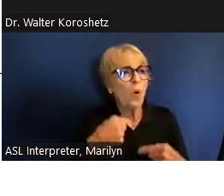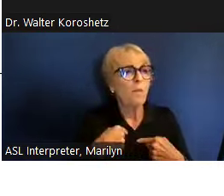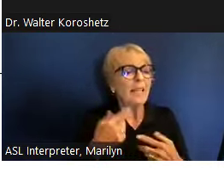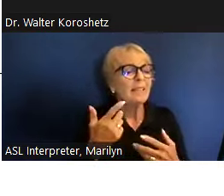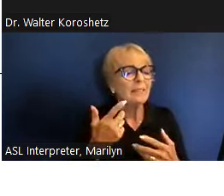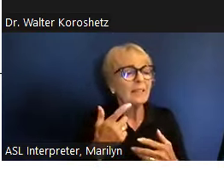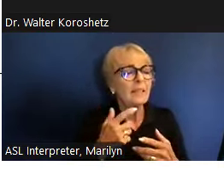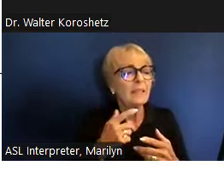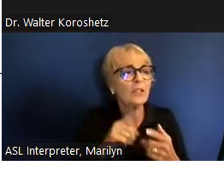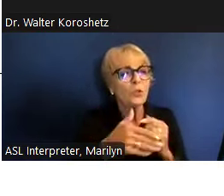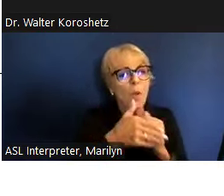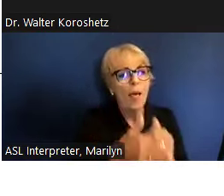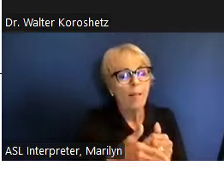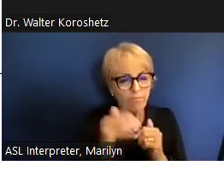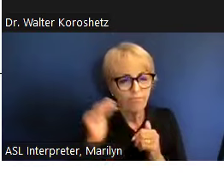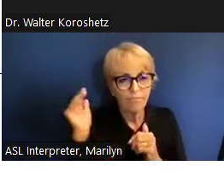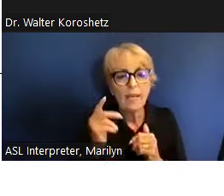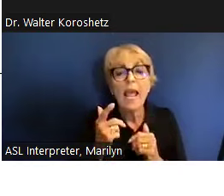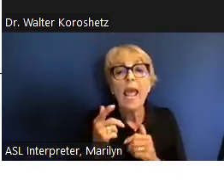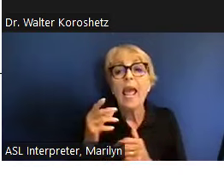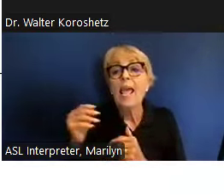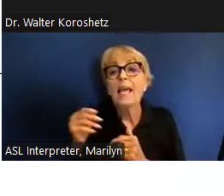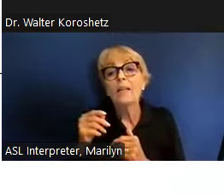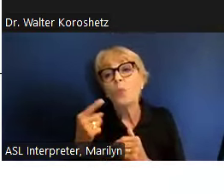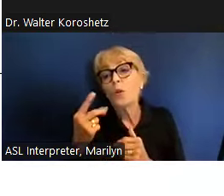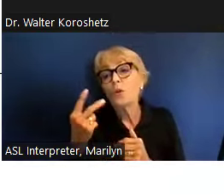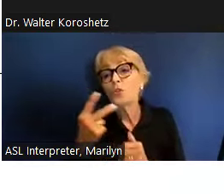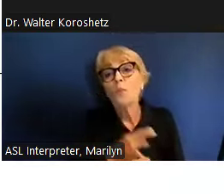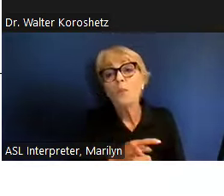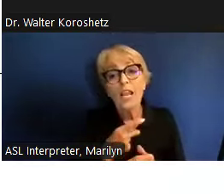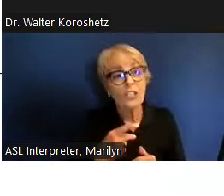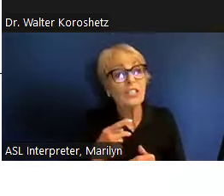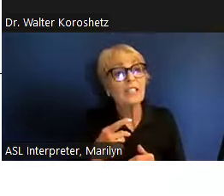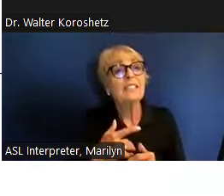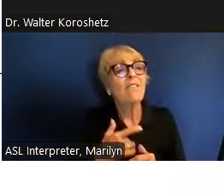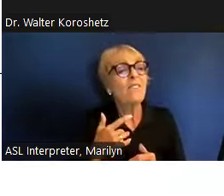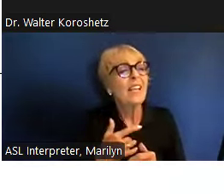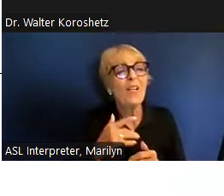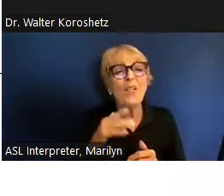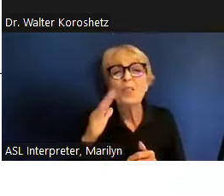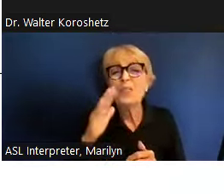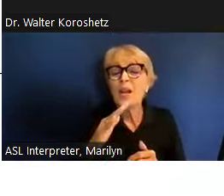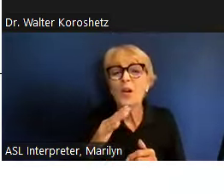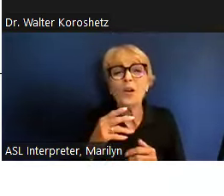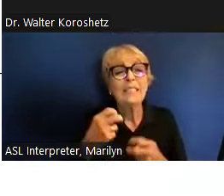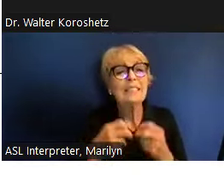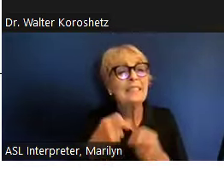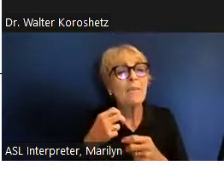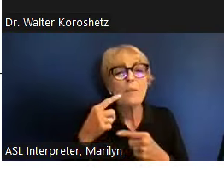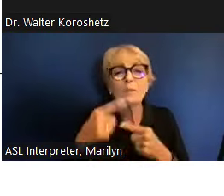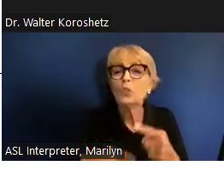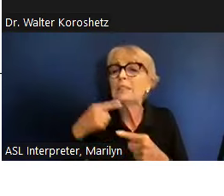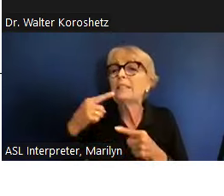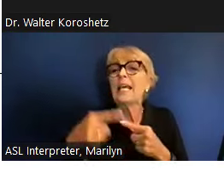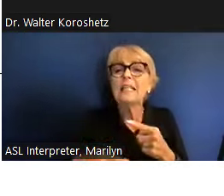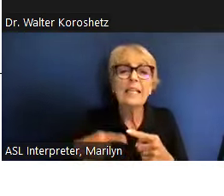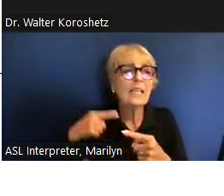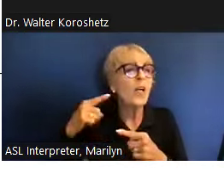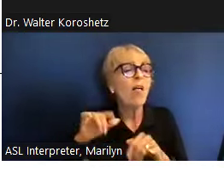then normally at least 1 or 2 patients share that they feel their symptoms are cyclical. They feel like they can't find a pattern